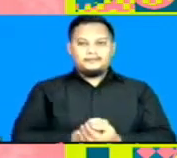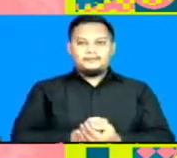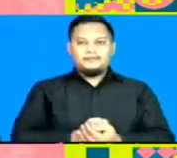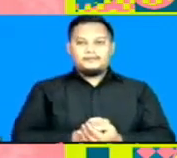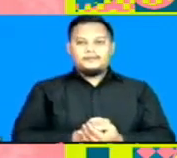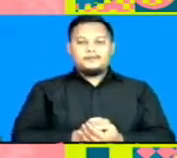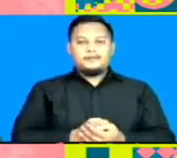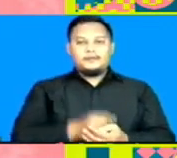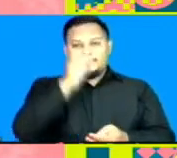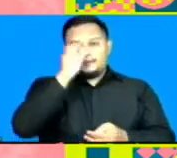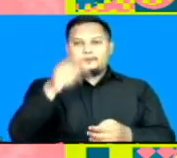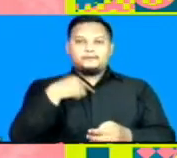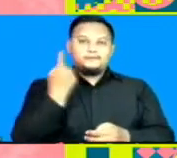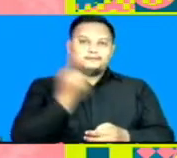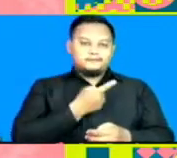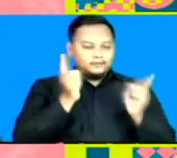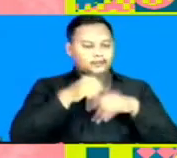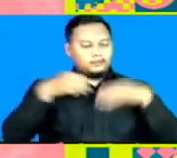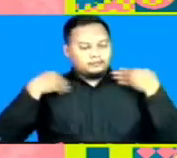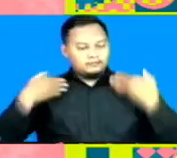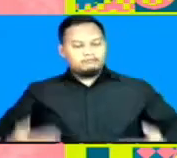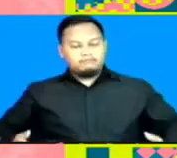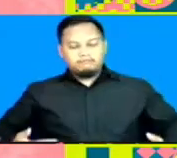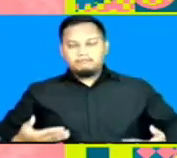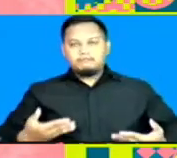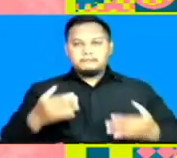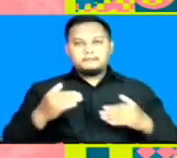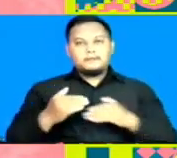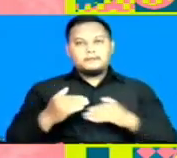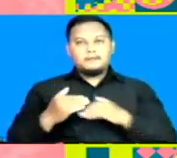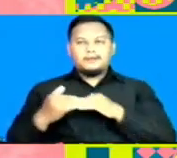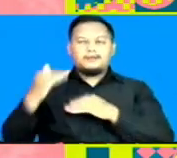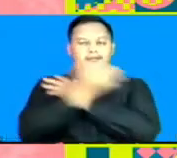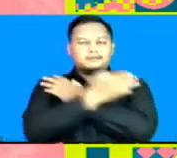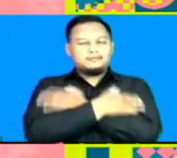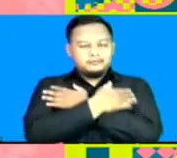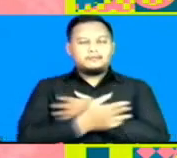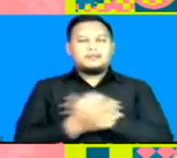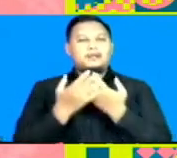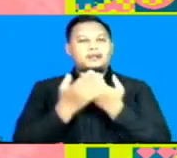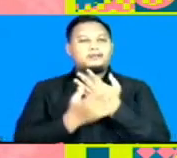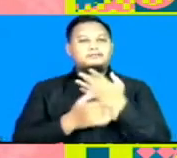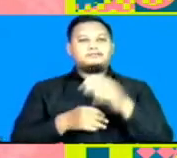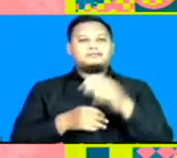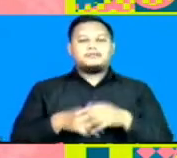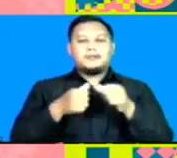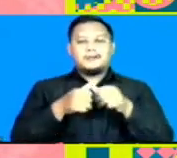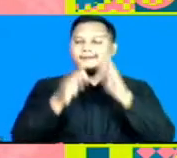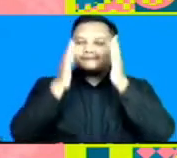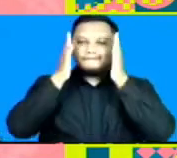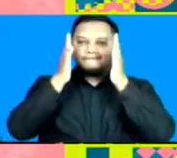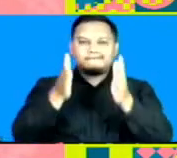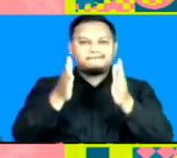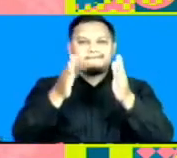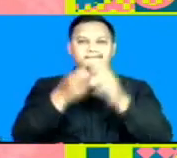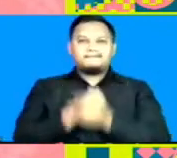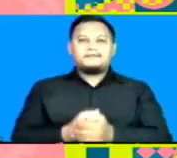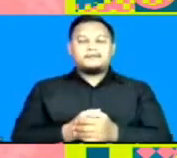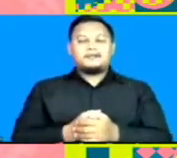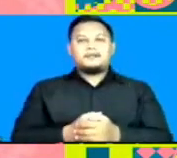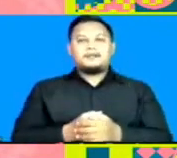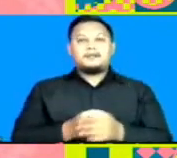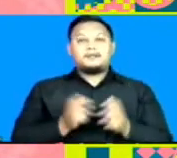kind, caring, loving, and thoughtful human being. And with that, I think everything else will find its way.